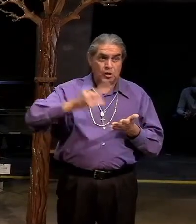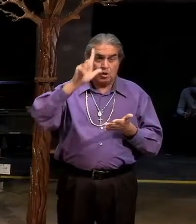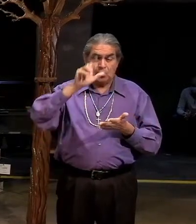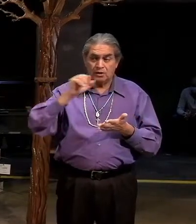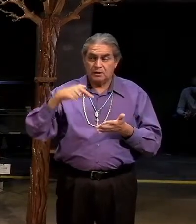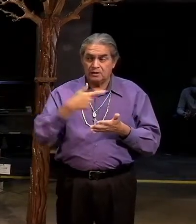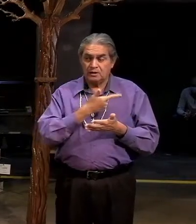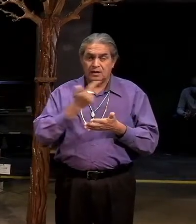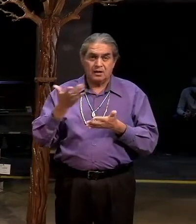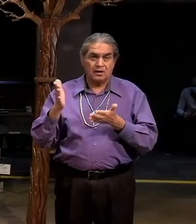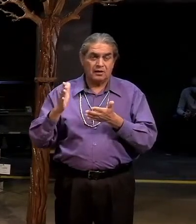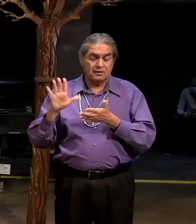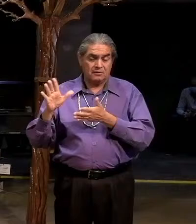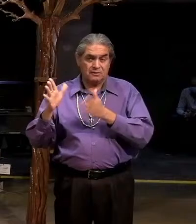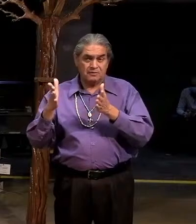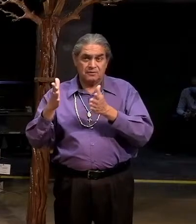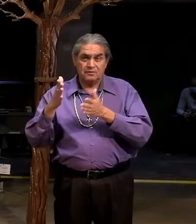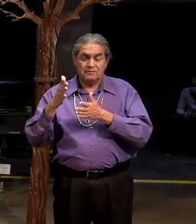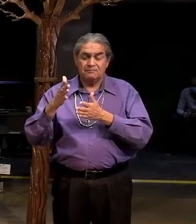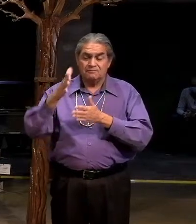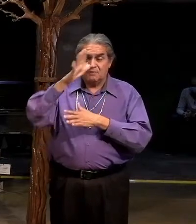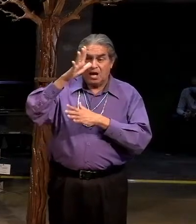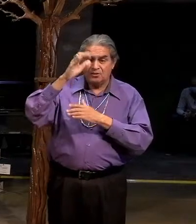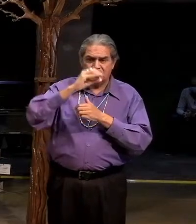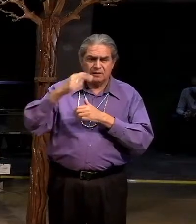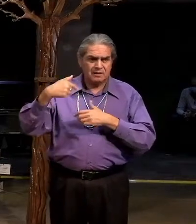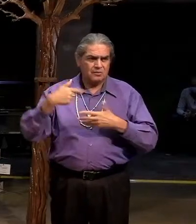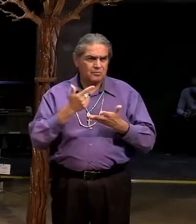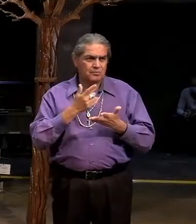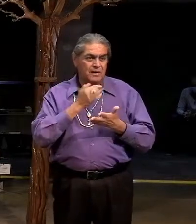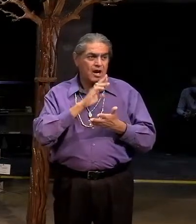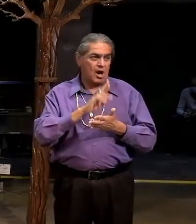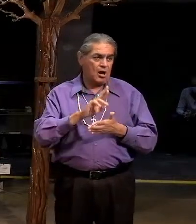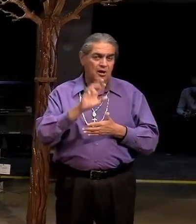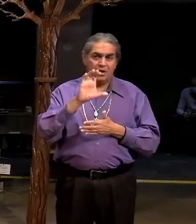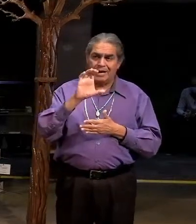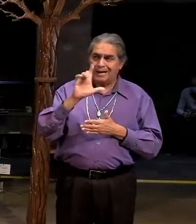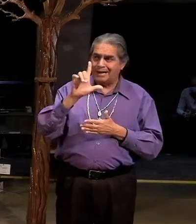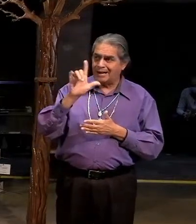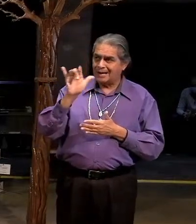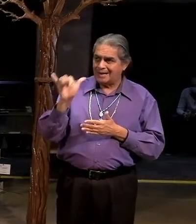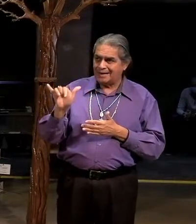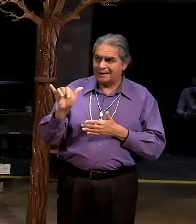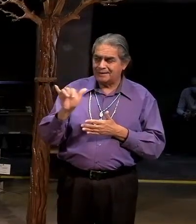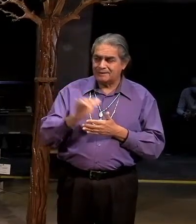Father. We are the clay.